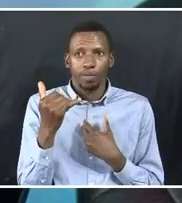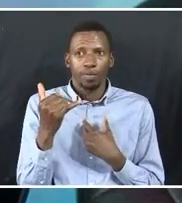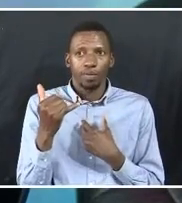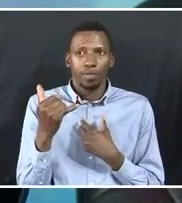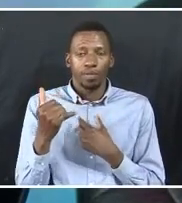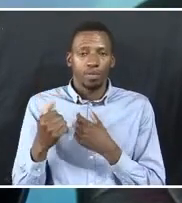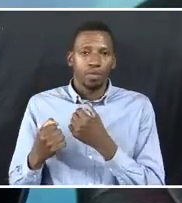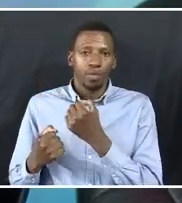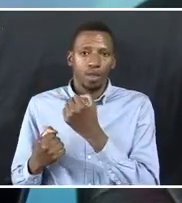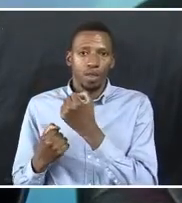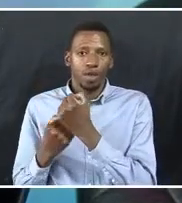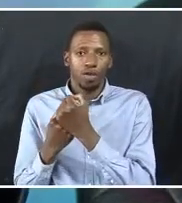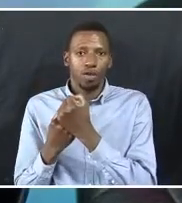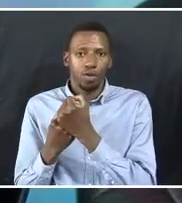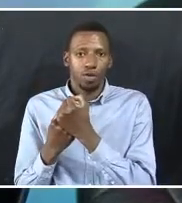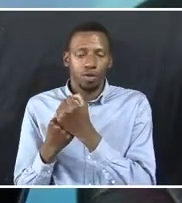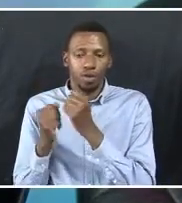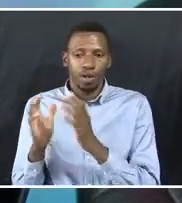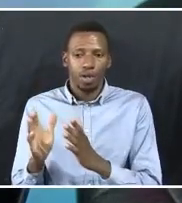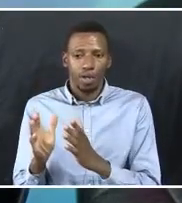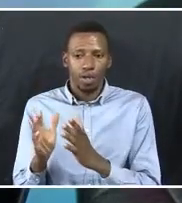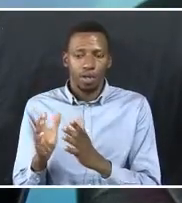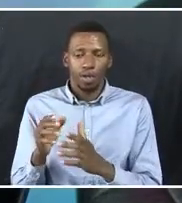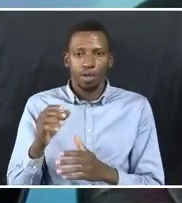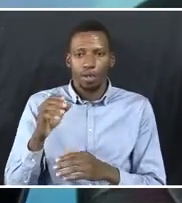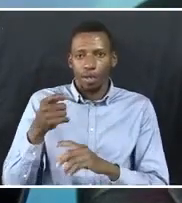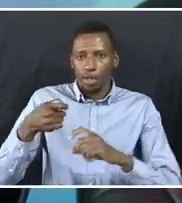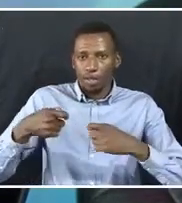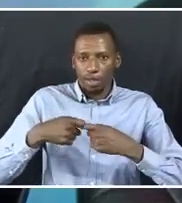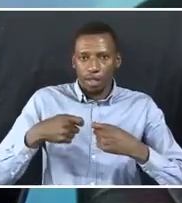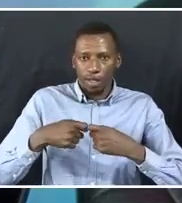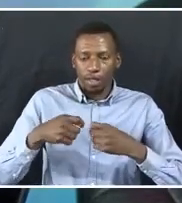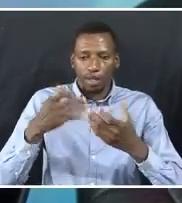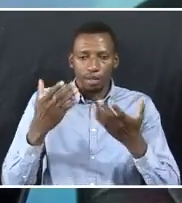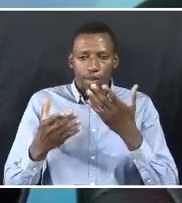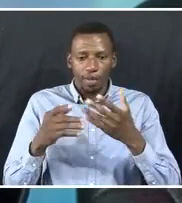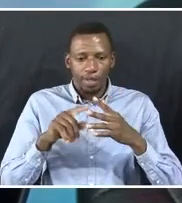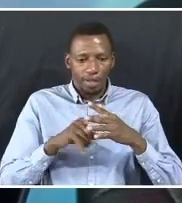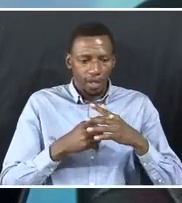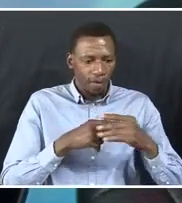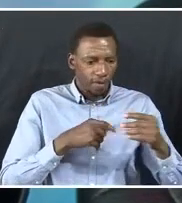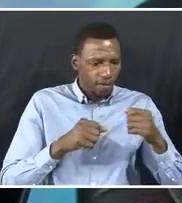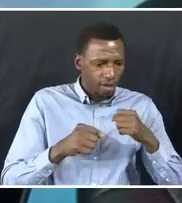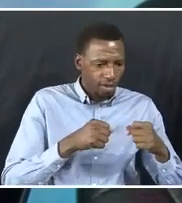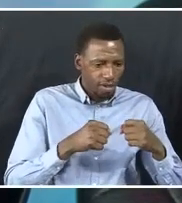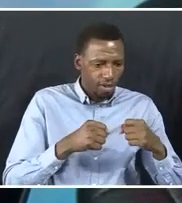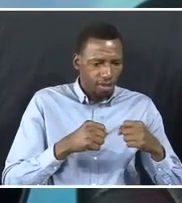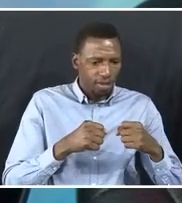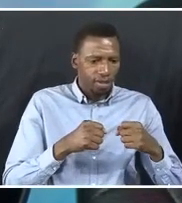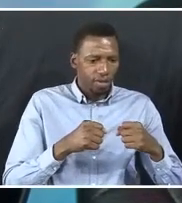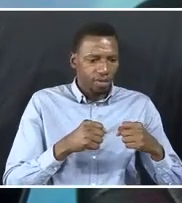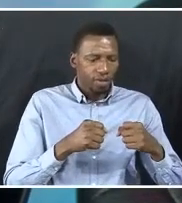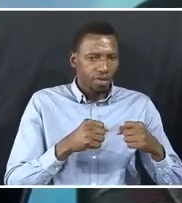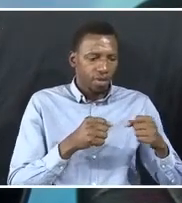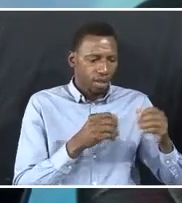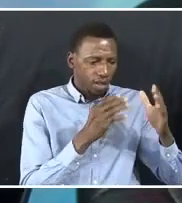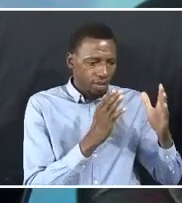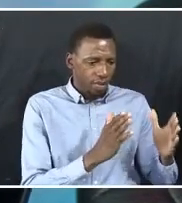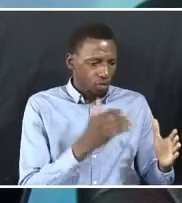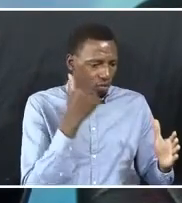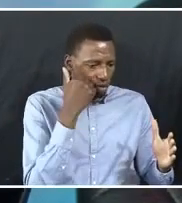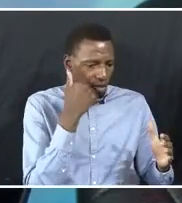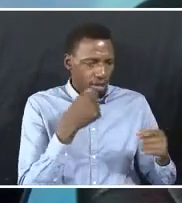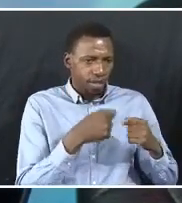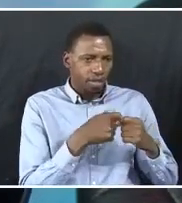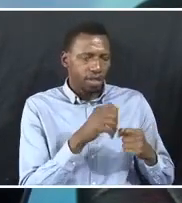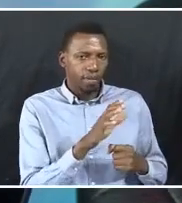start fighting the host cells and it becomes something else. But the Lord went through with us. We